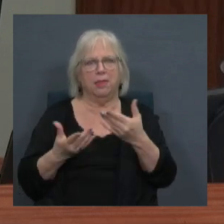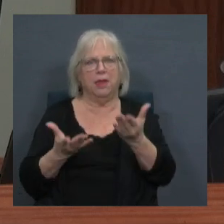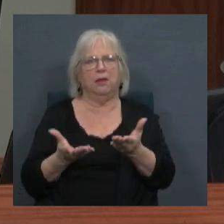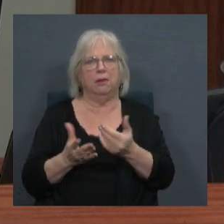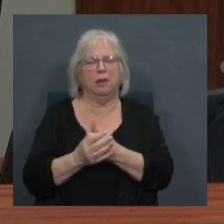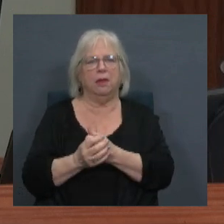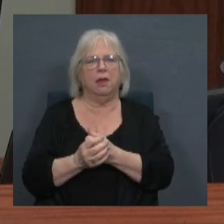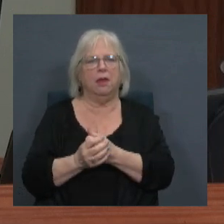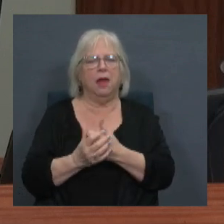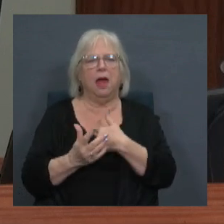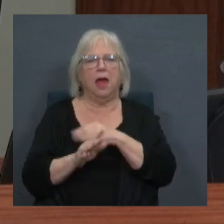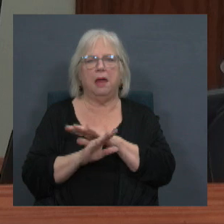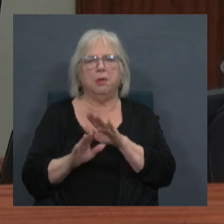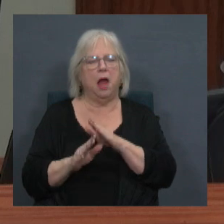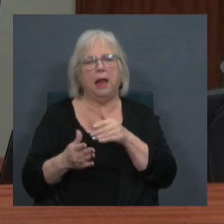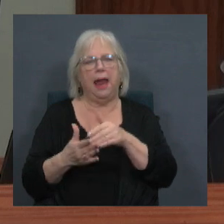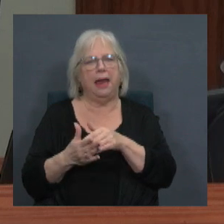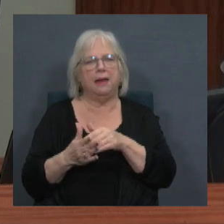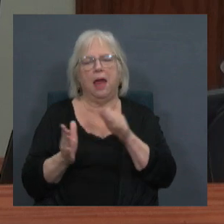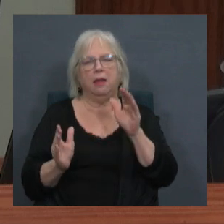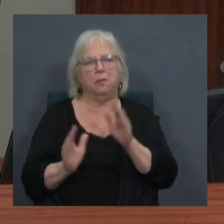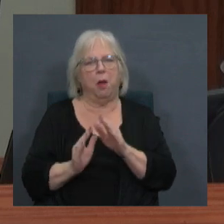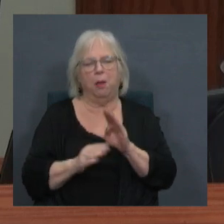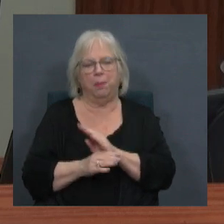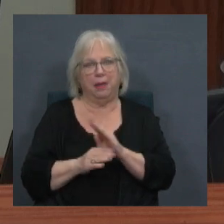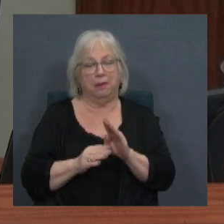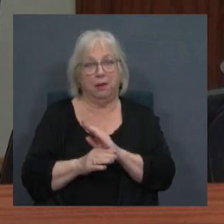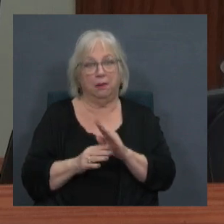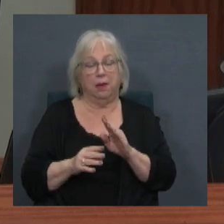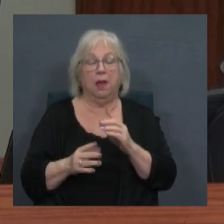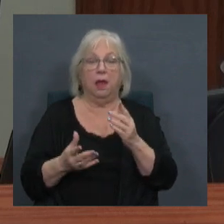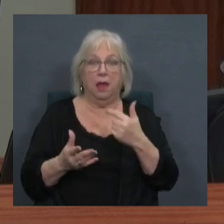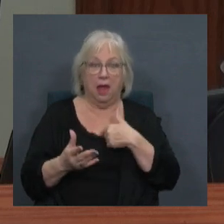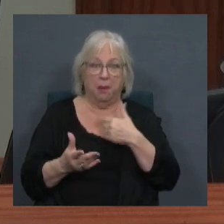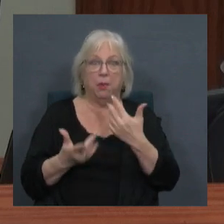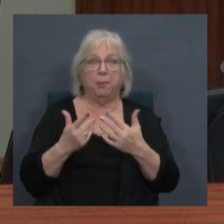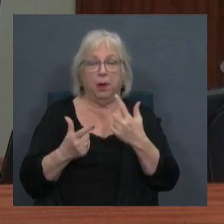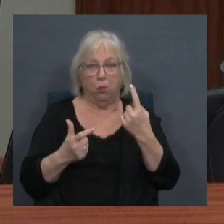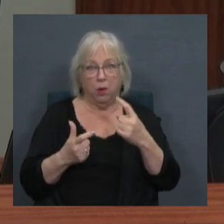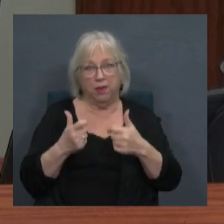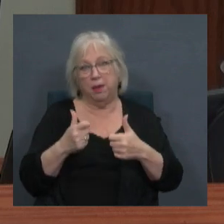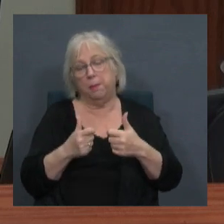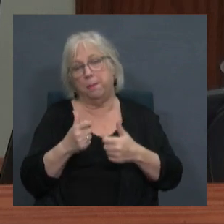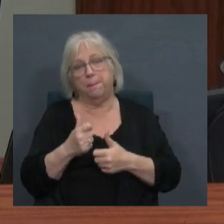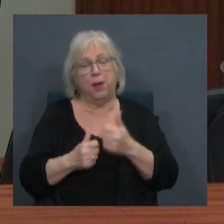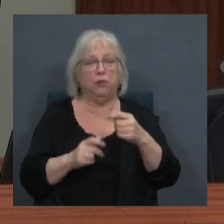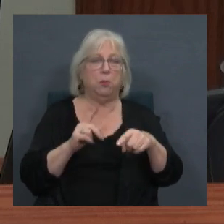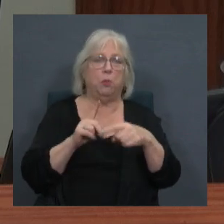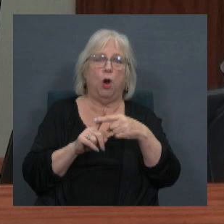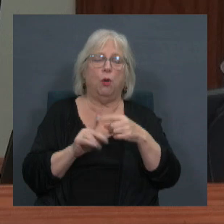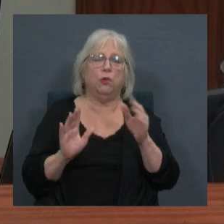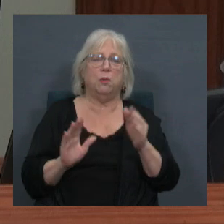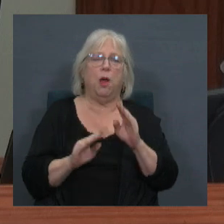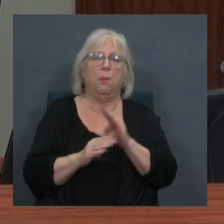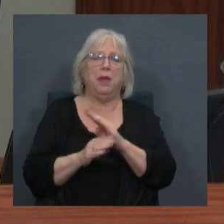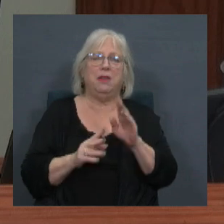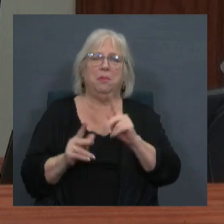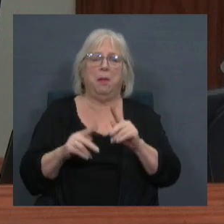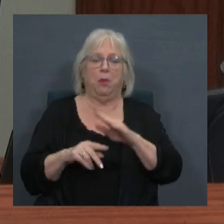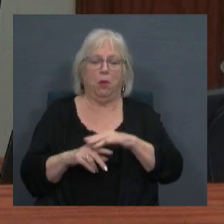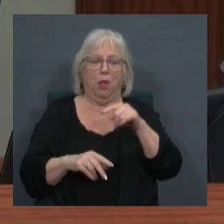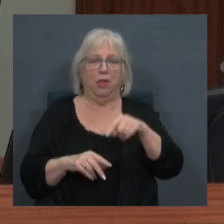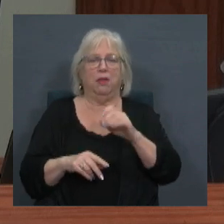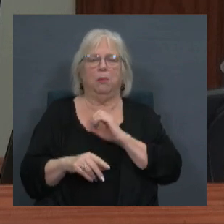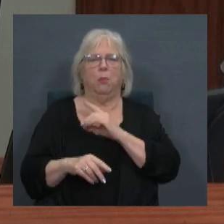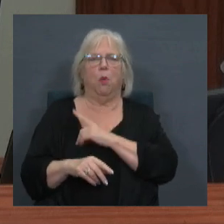am not anti-small business. I may be probably one of the most pro-small business people on this board. And